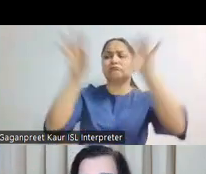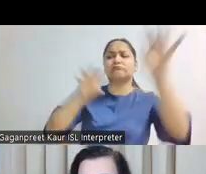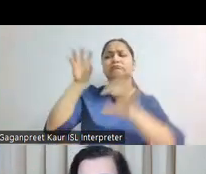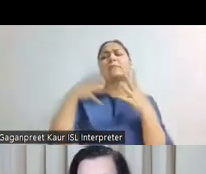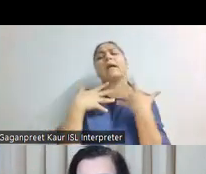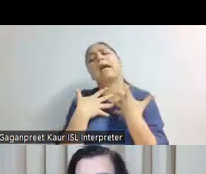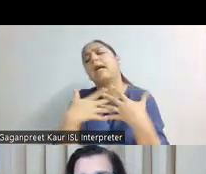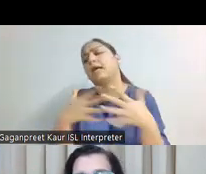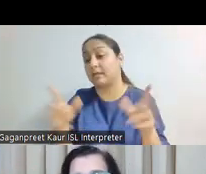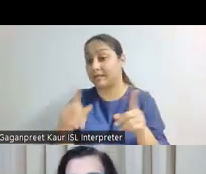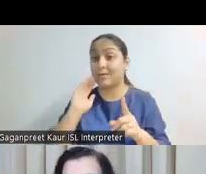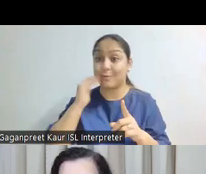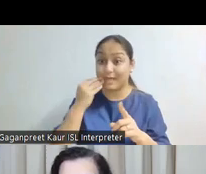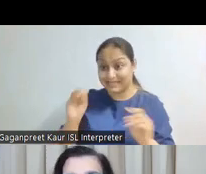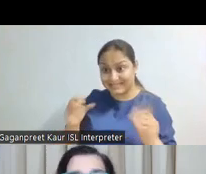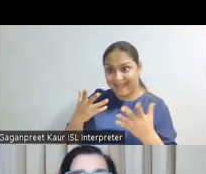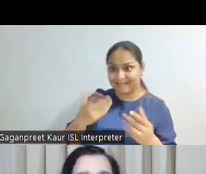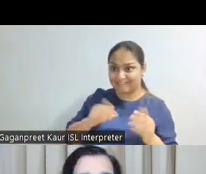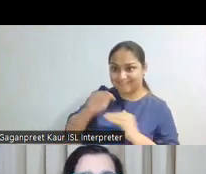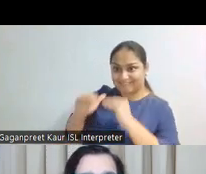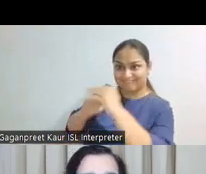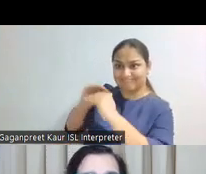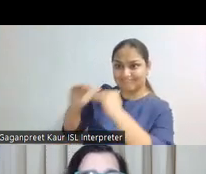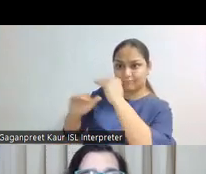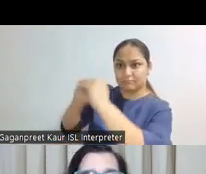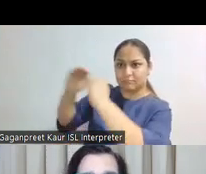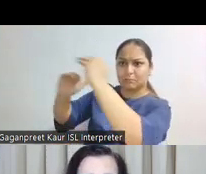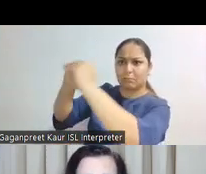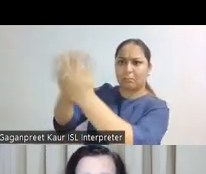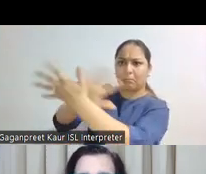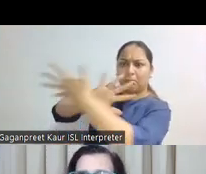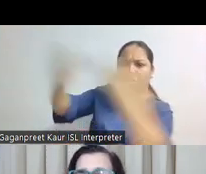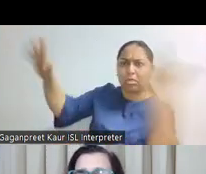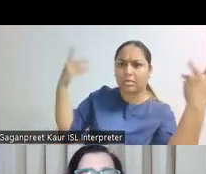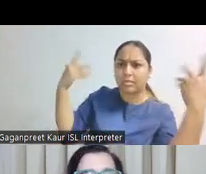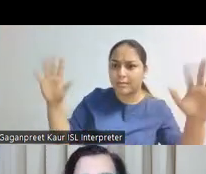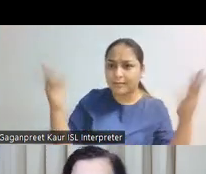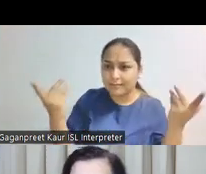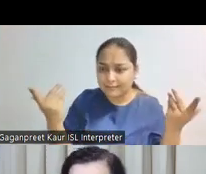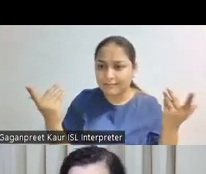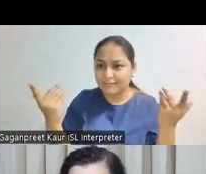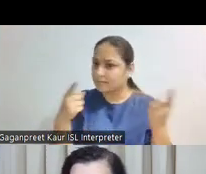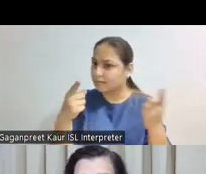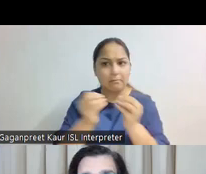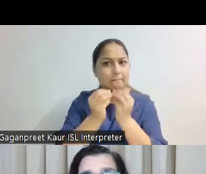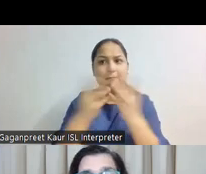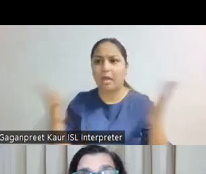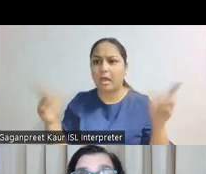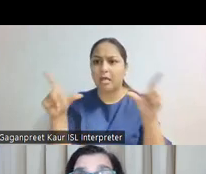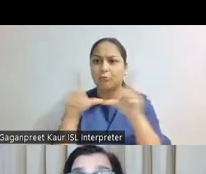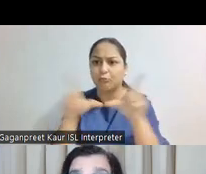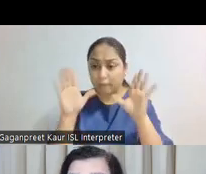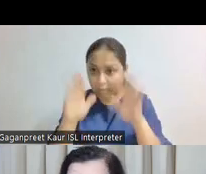start with a number and the women absolutely vanish. So we have plenty of evidence that you